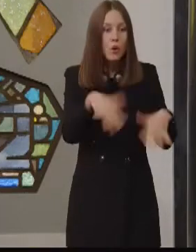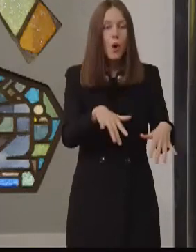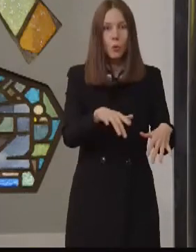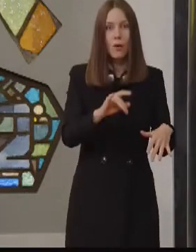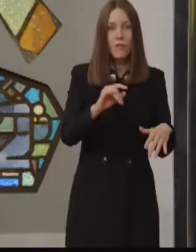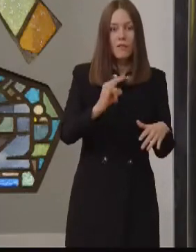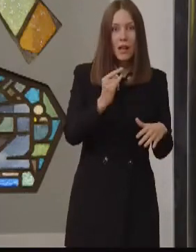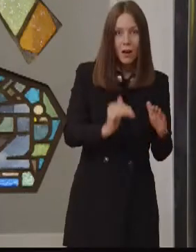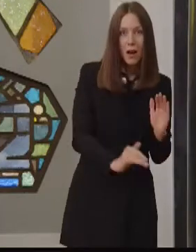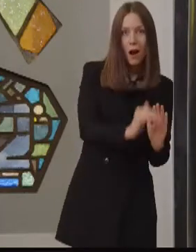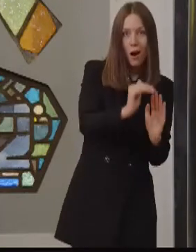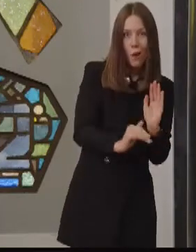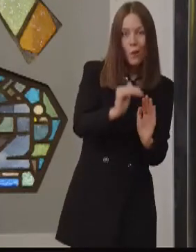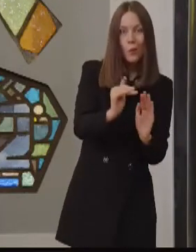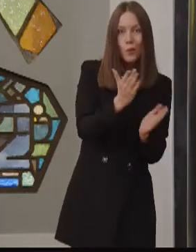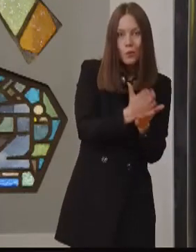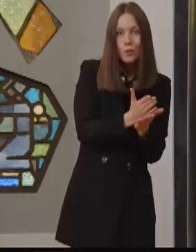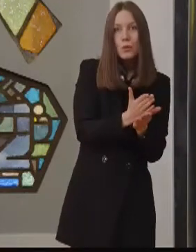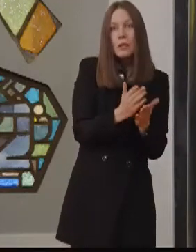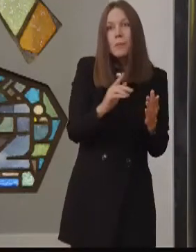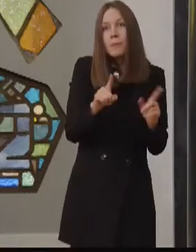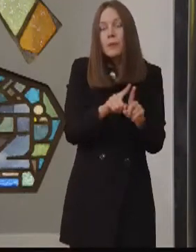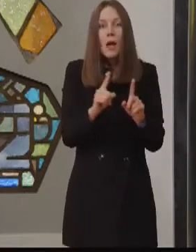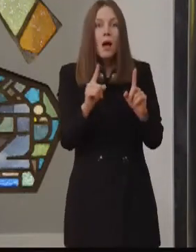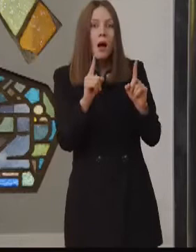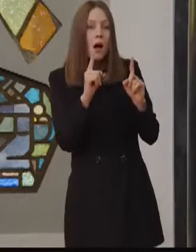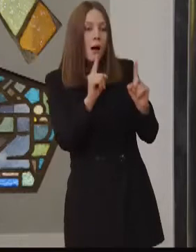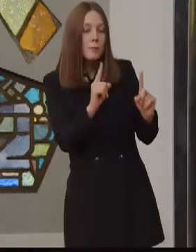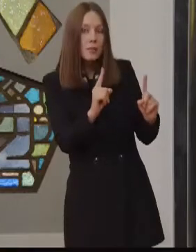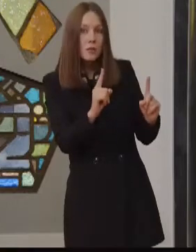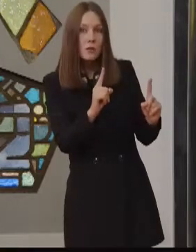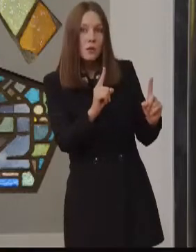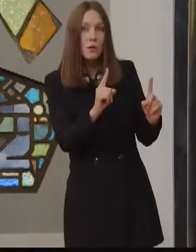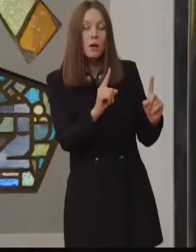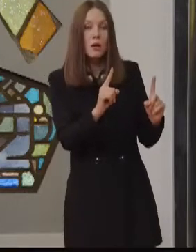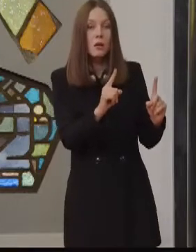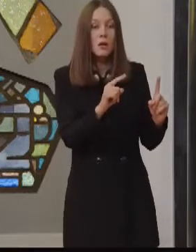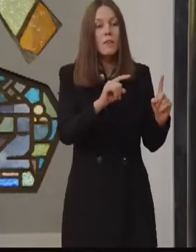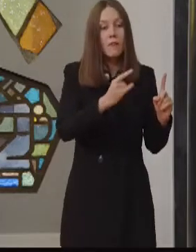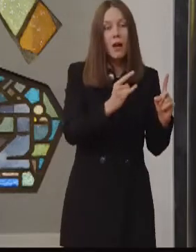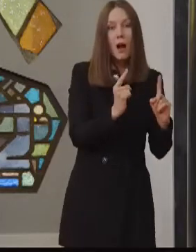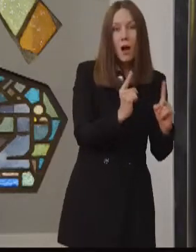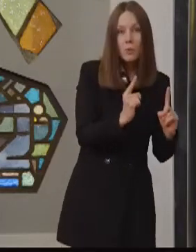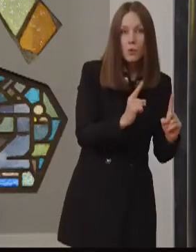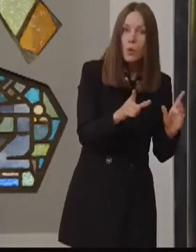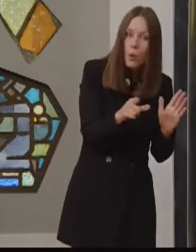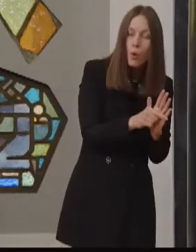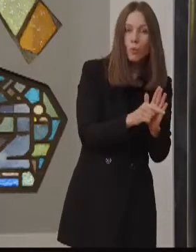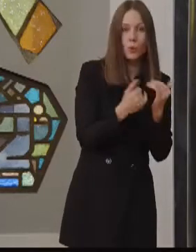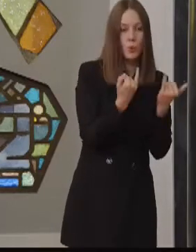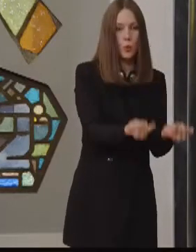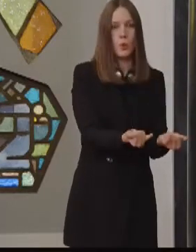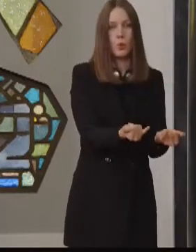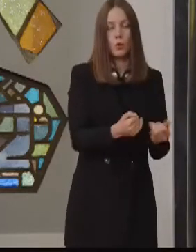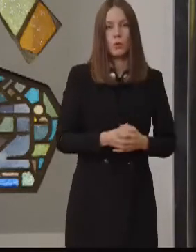the law has to address the issue of adoption of children. But well, we already know that such families